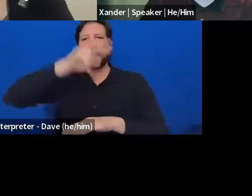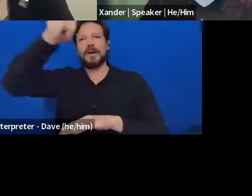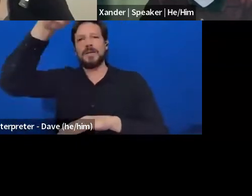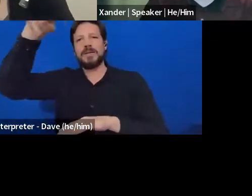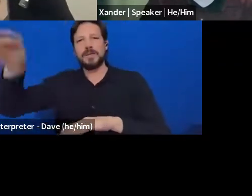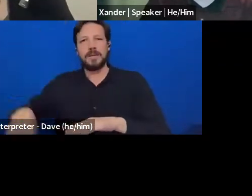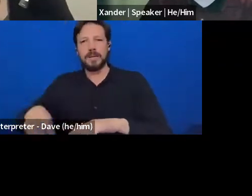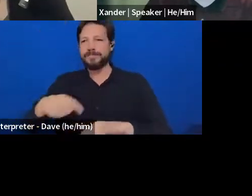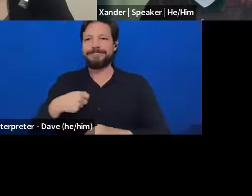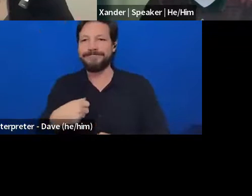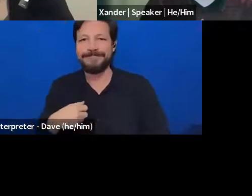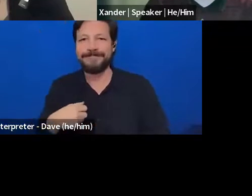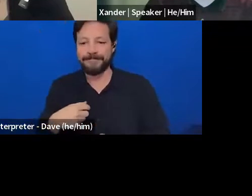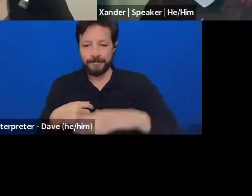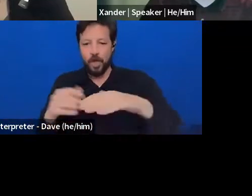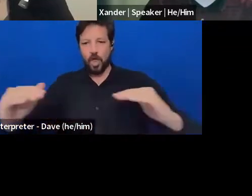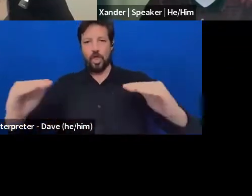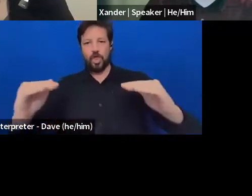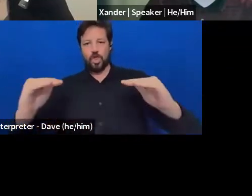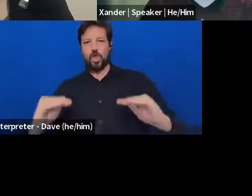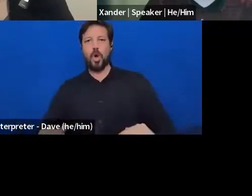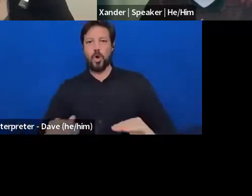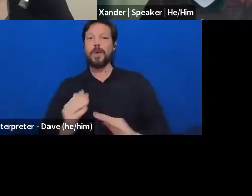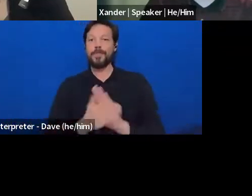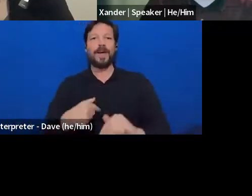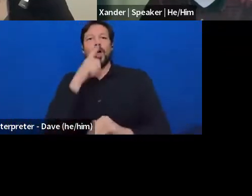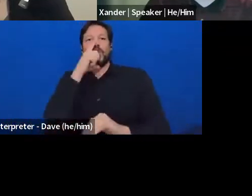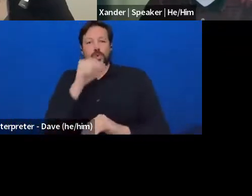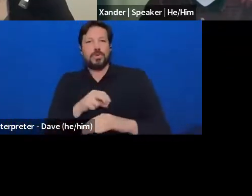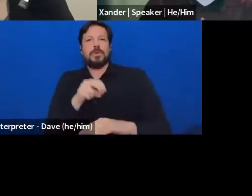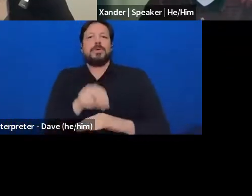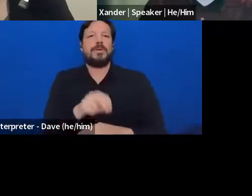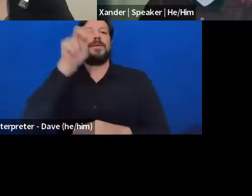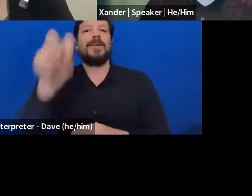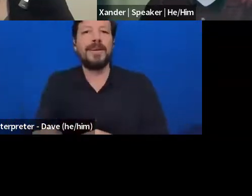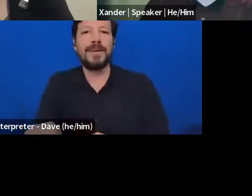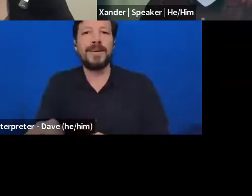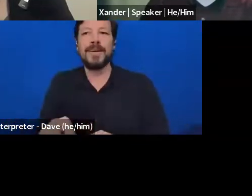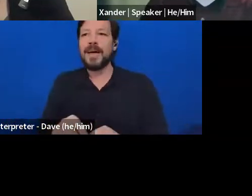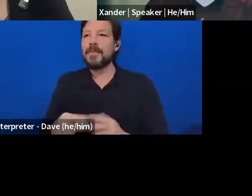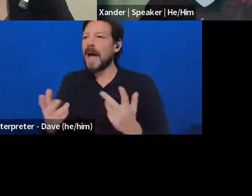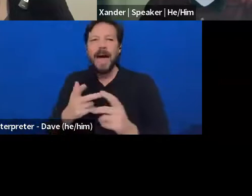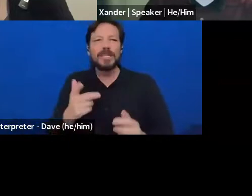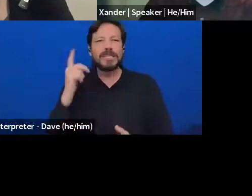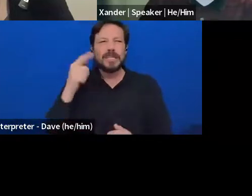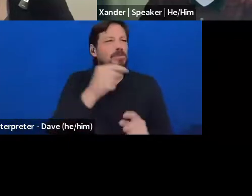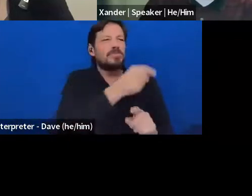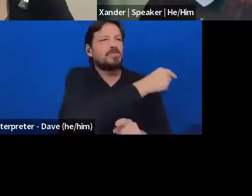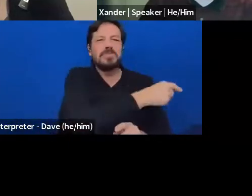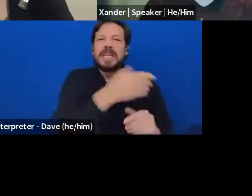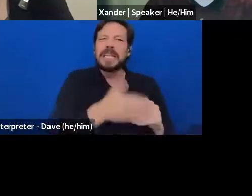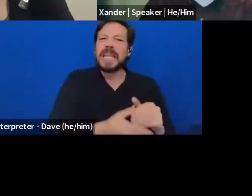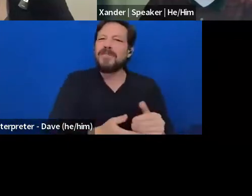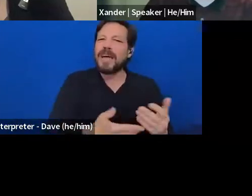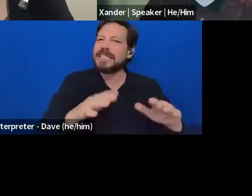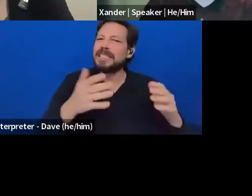so I could actually jump up onto it. And those things just never were done to me prior to this point in